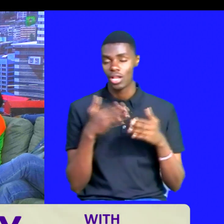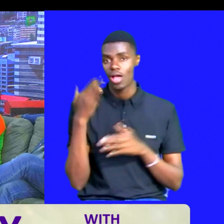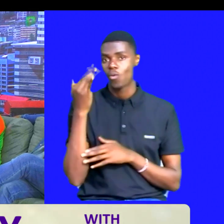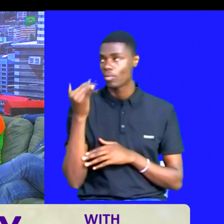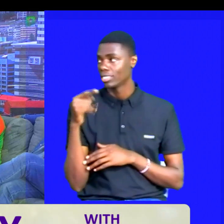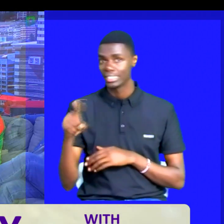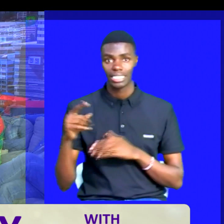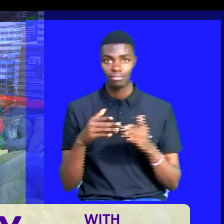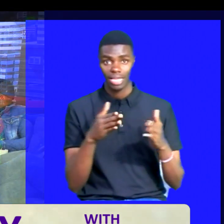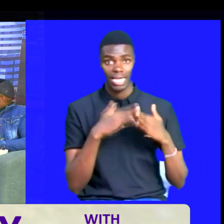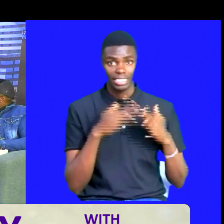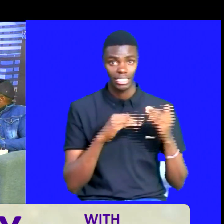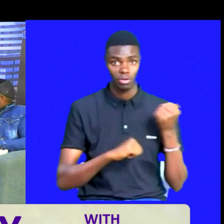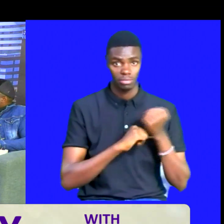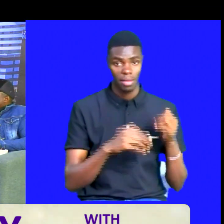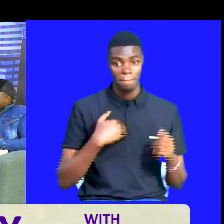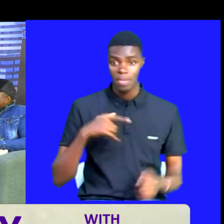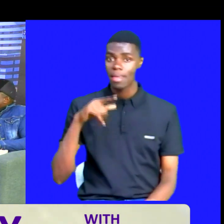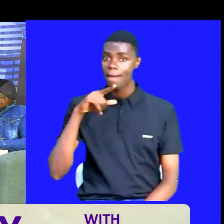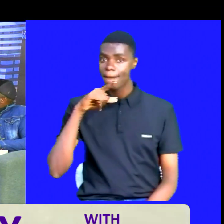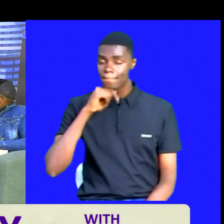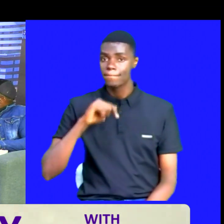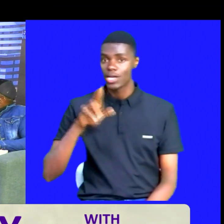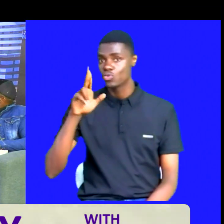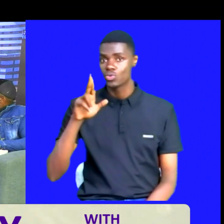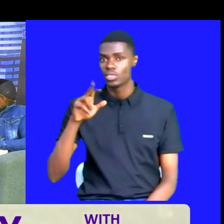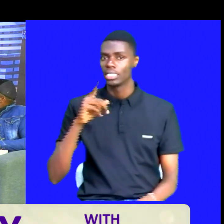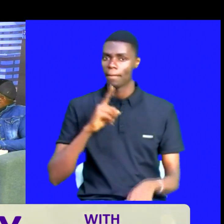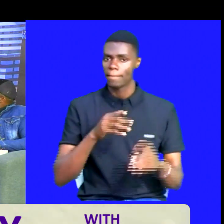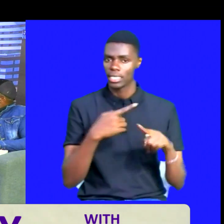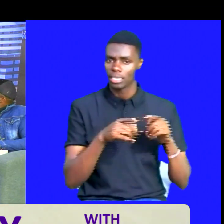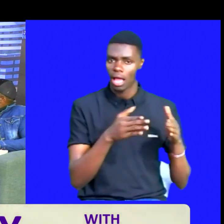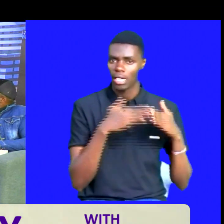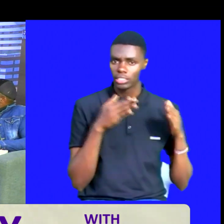Arsenal fan. I'm not an Arsenal fan. I'm a Chelsea fan. Yeah. But Arsenal, wanagonga yani.